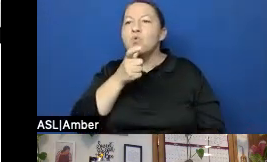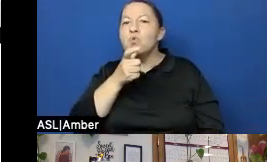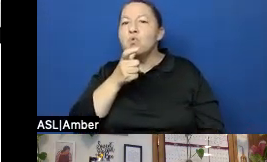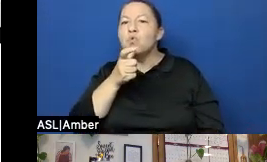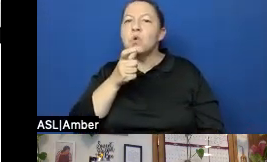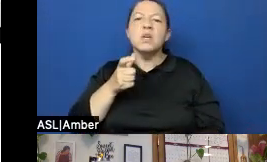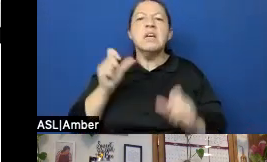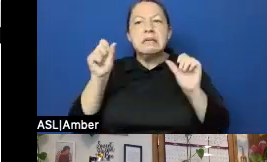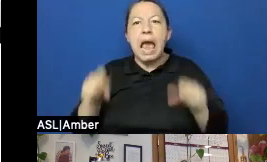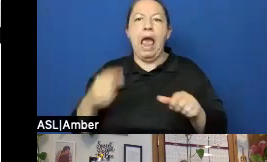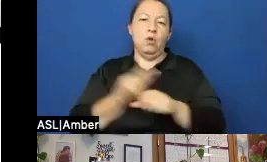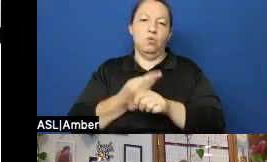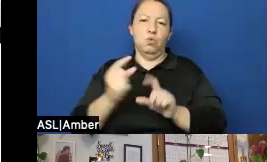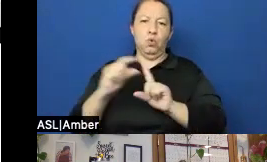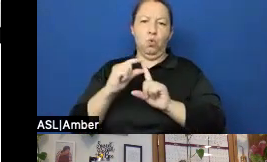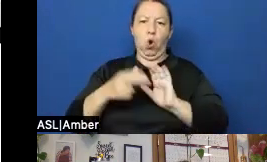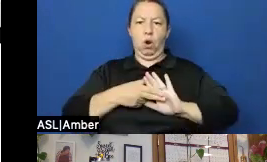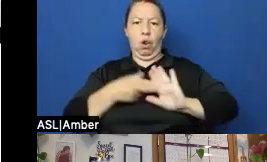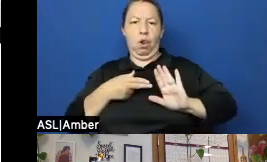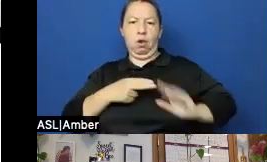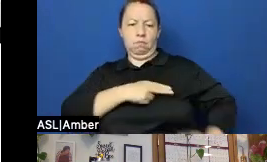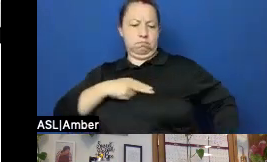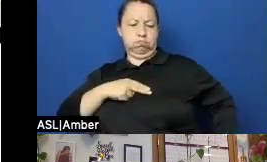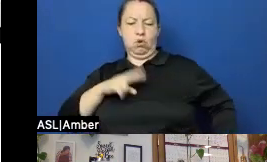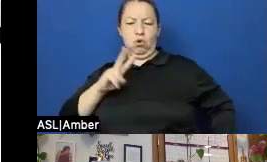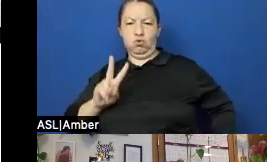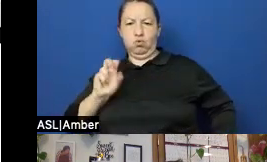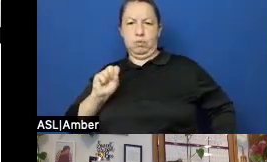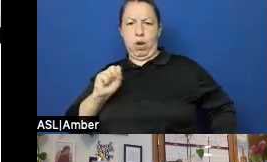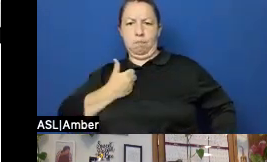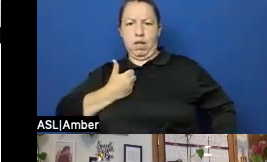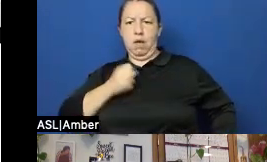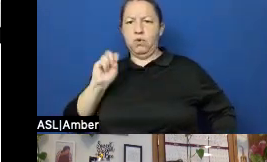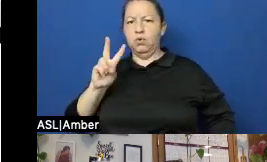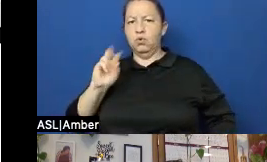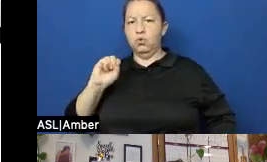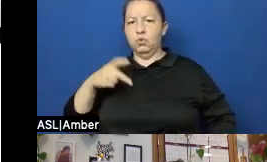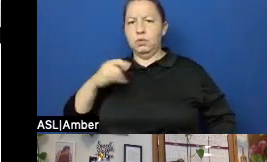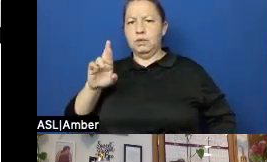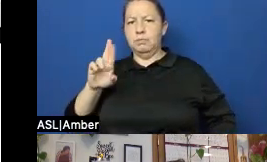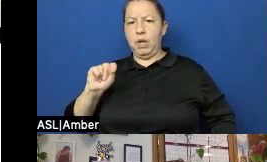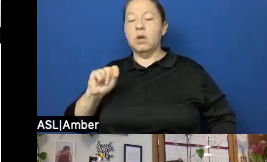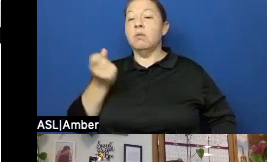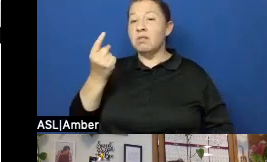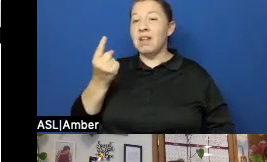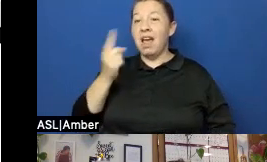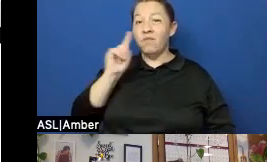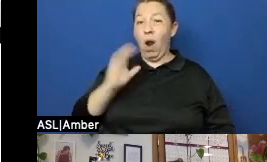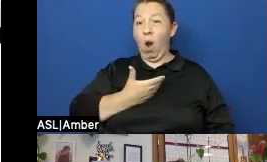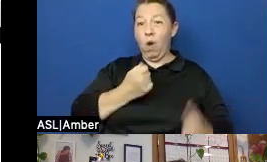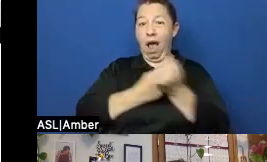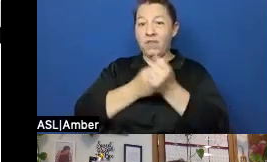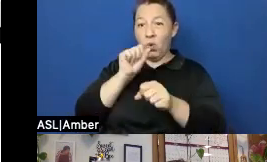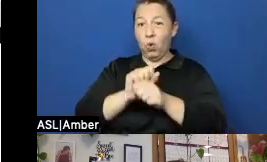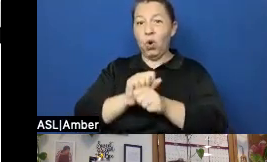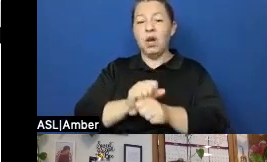term Two-Spirit. And, you know, in our advocacy, we really want to have the person self-identify, but we also